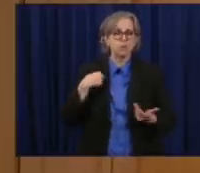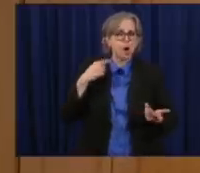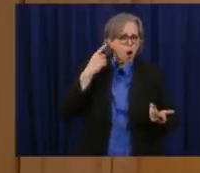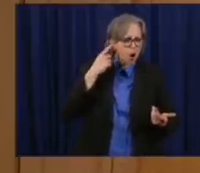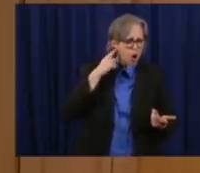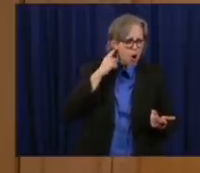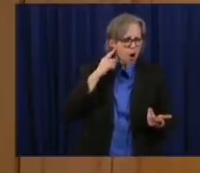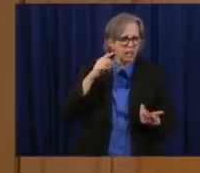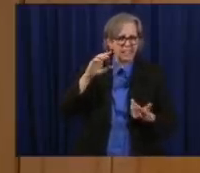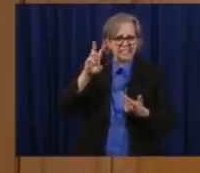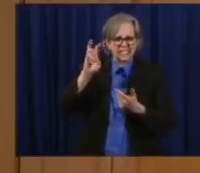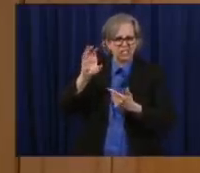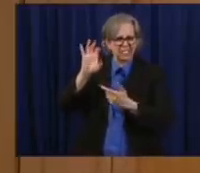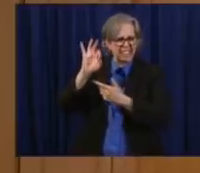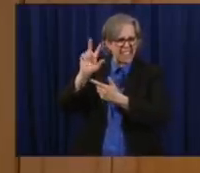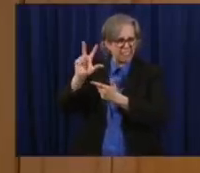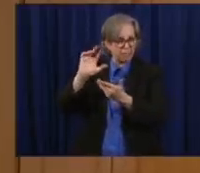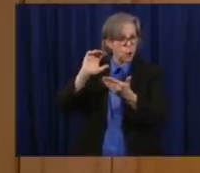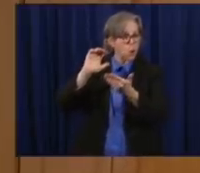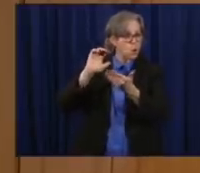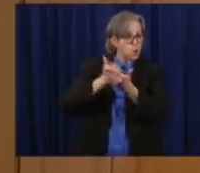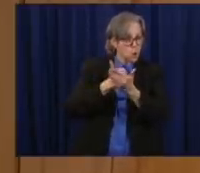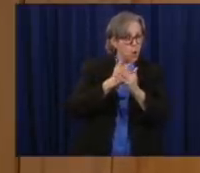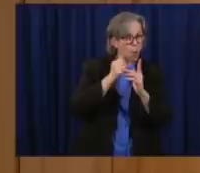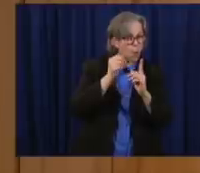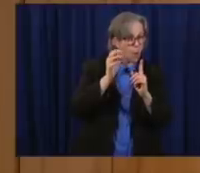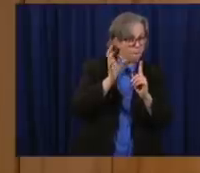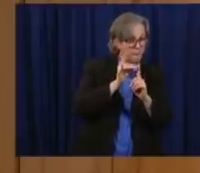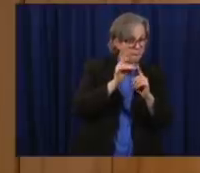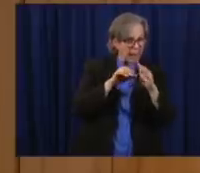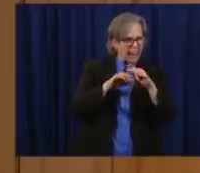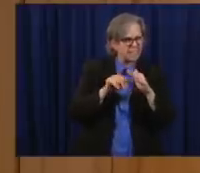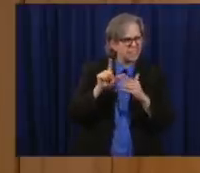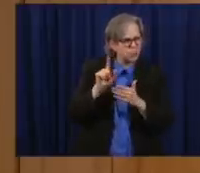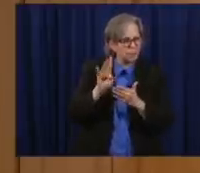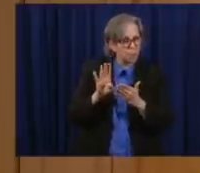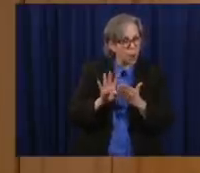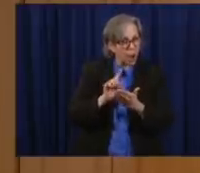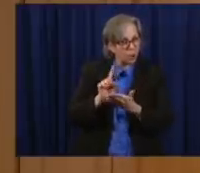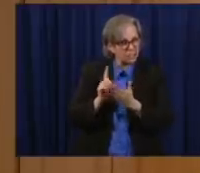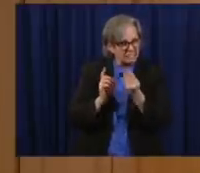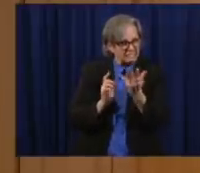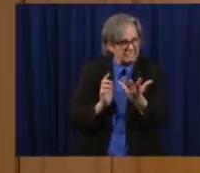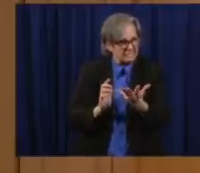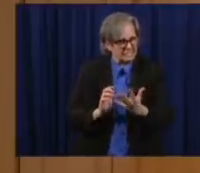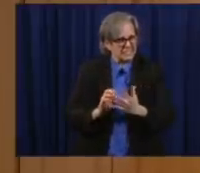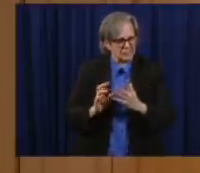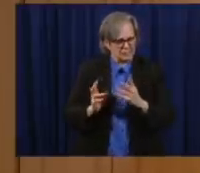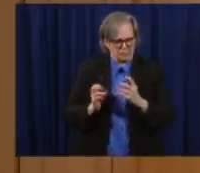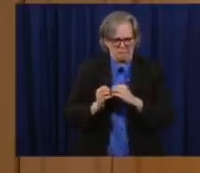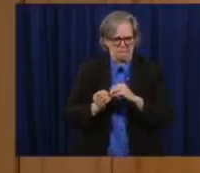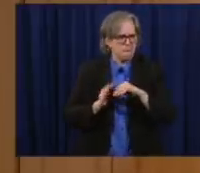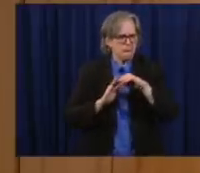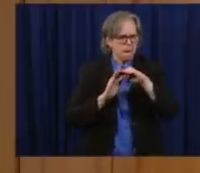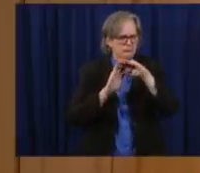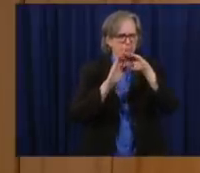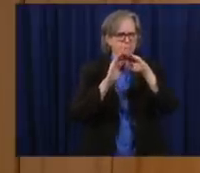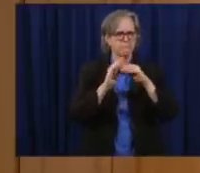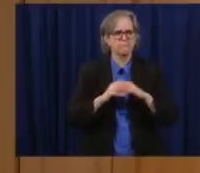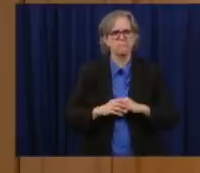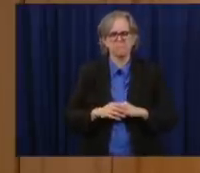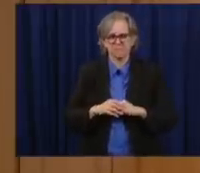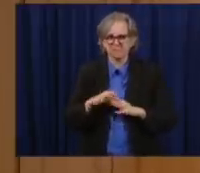new cases in the last 24 hours. And we know that, do not be surprised as